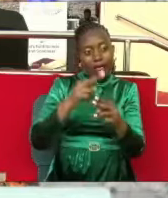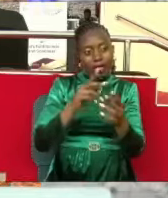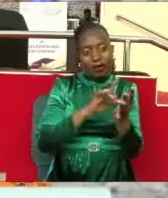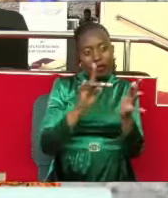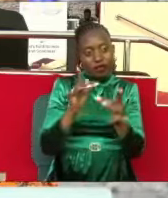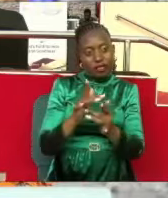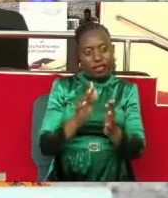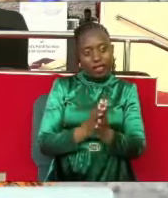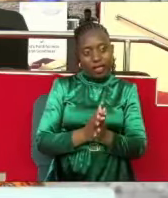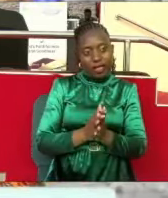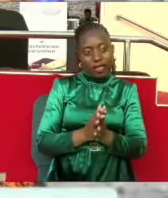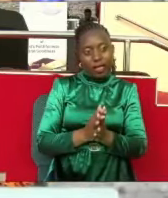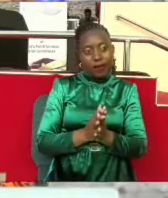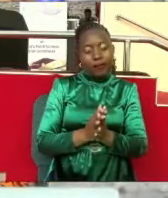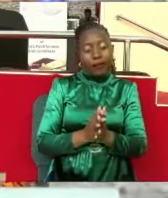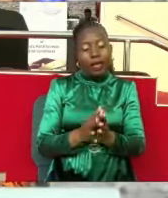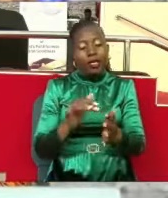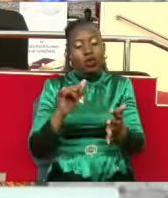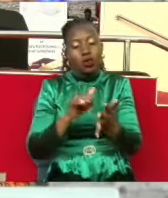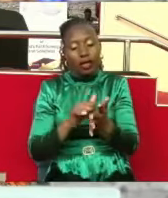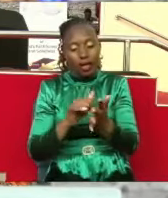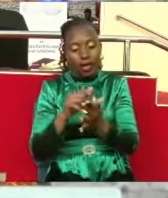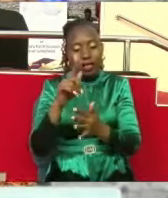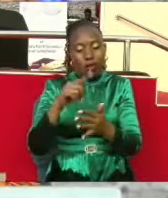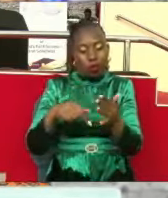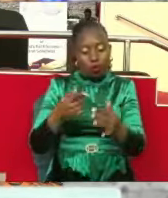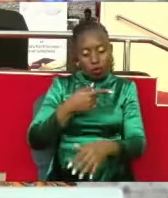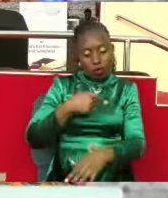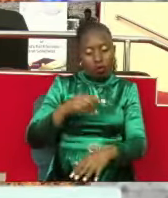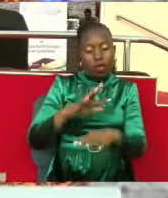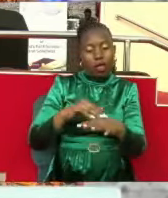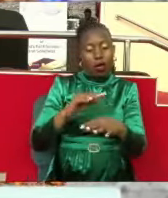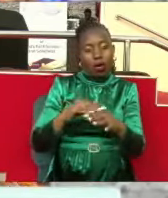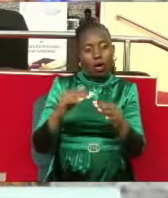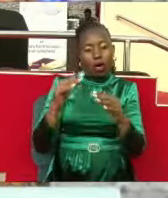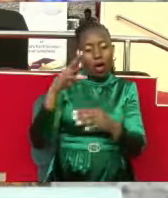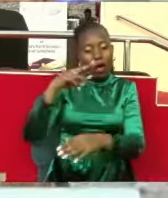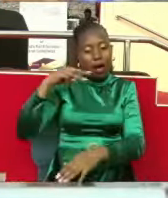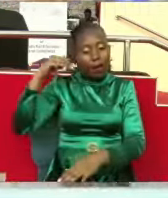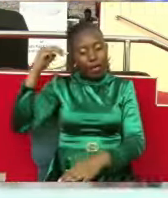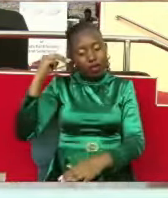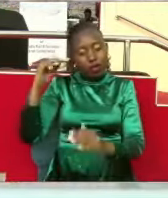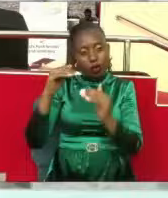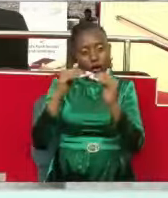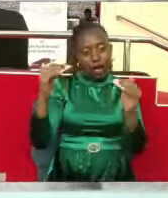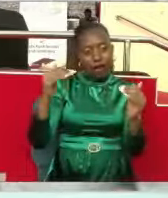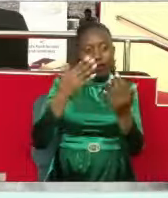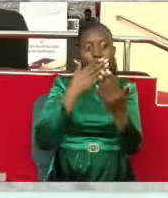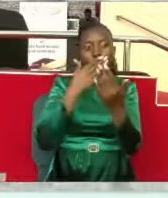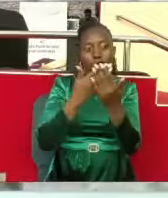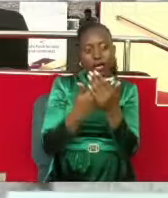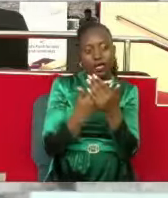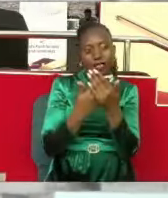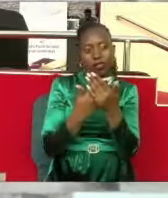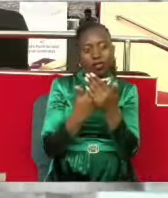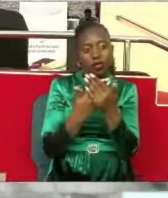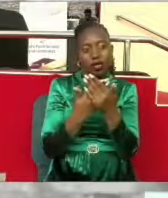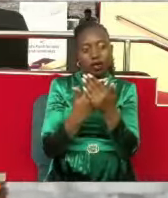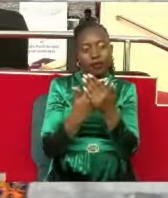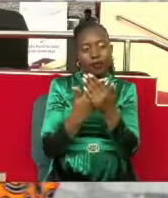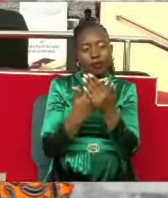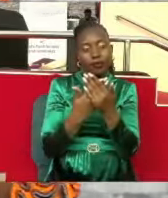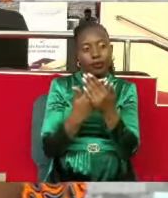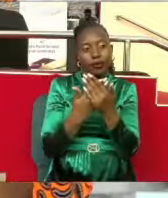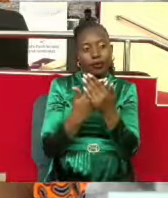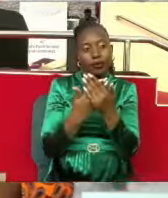a mature level of gratitude. Hiyo ndio kiwango cha ukomavu ya shukrani. A mature level of gratitude. Ukomavu wa shukrani.